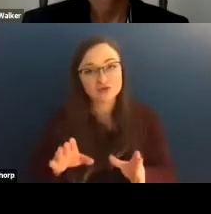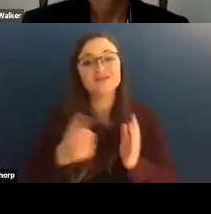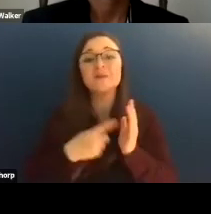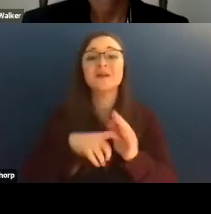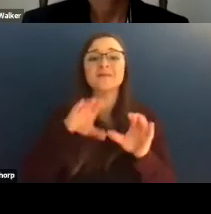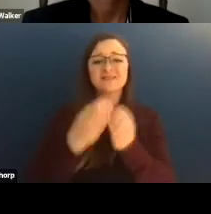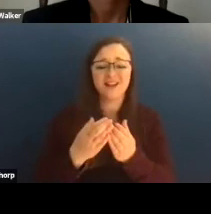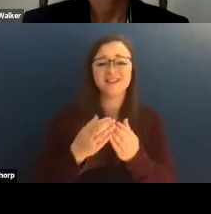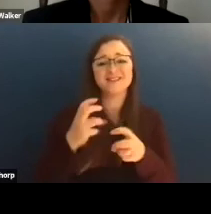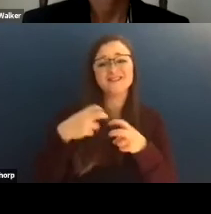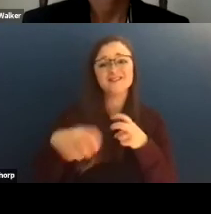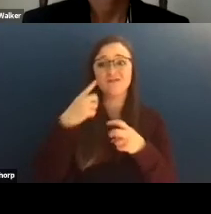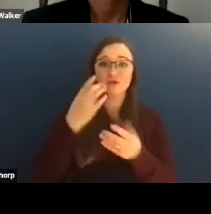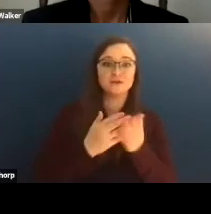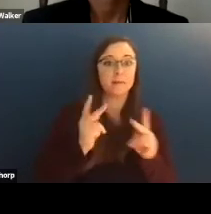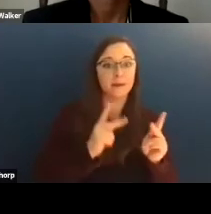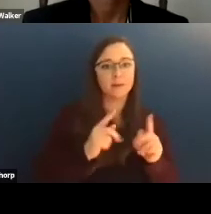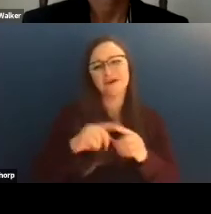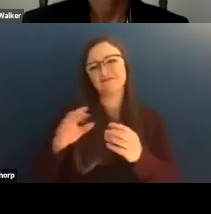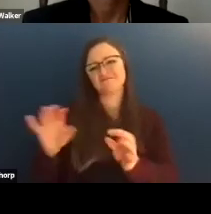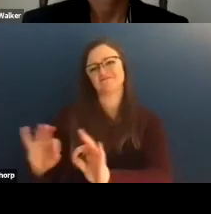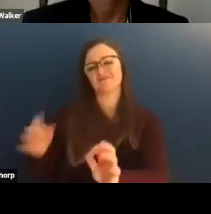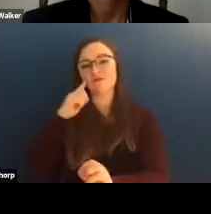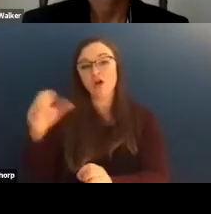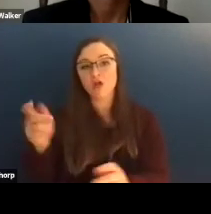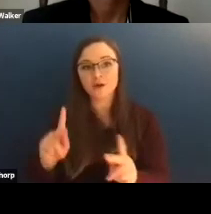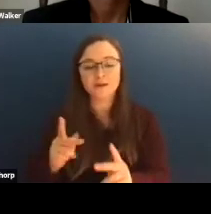harder for other people, you know, certain classes will be harder for you.